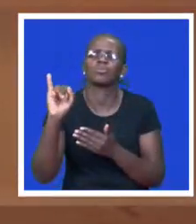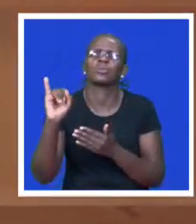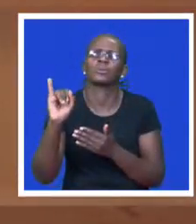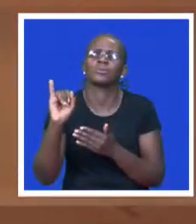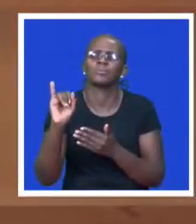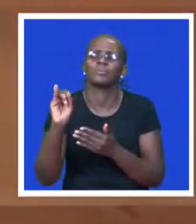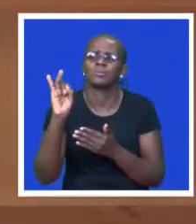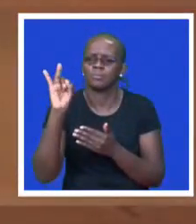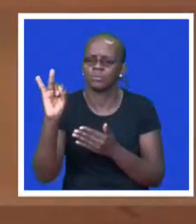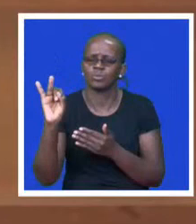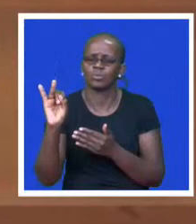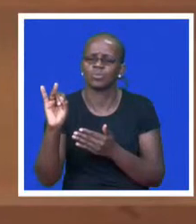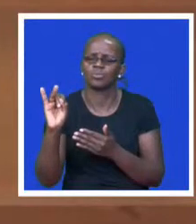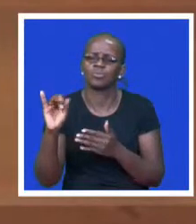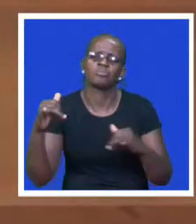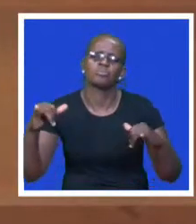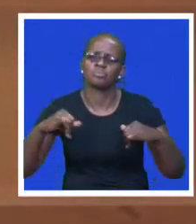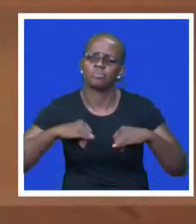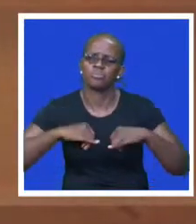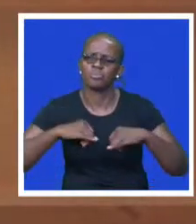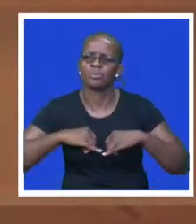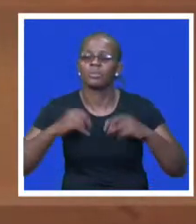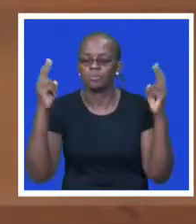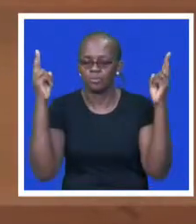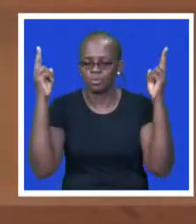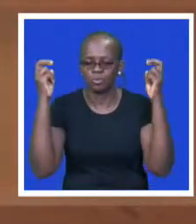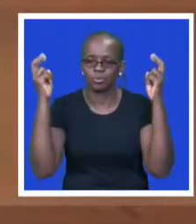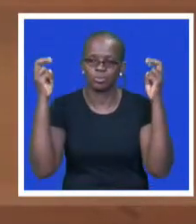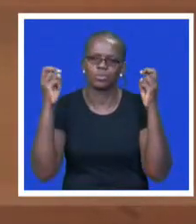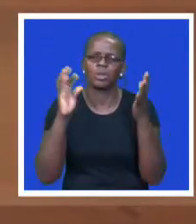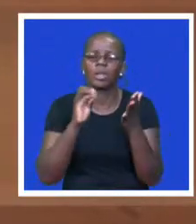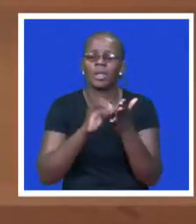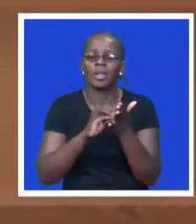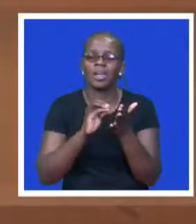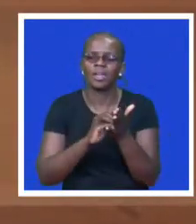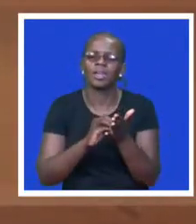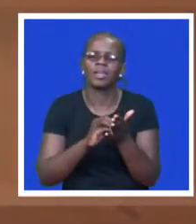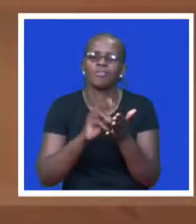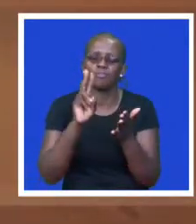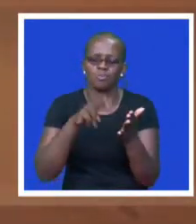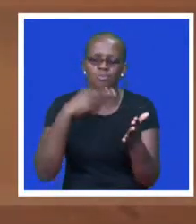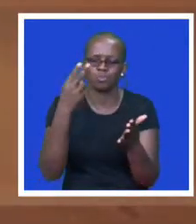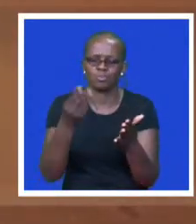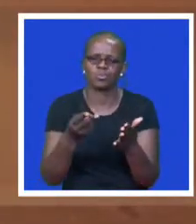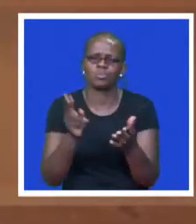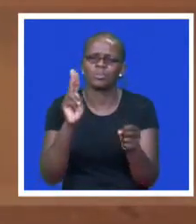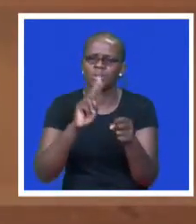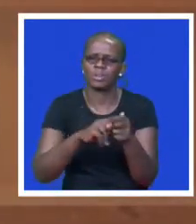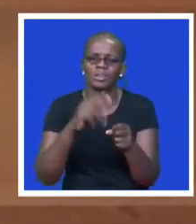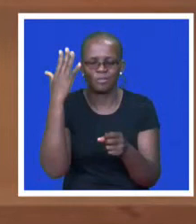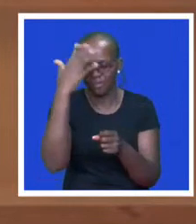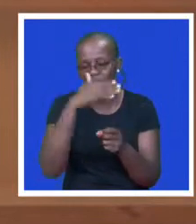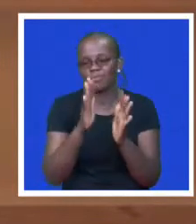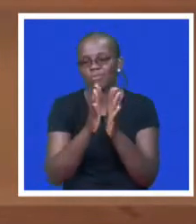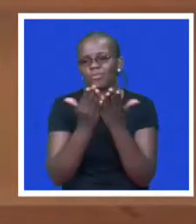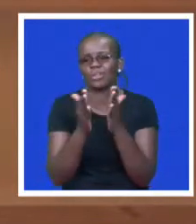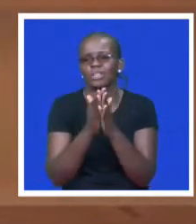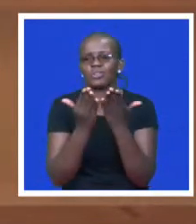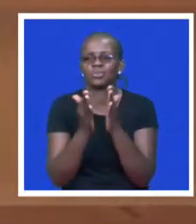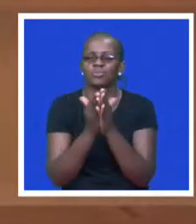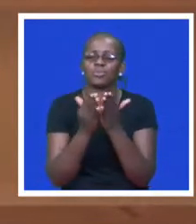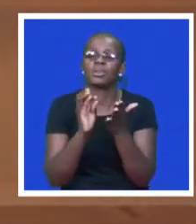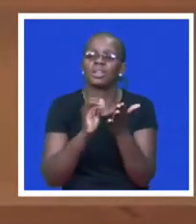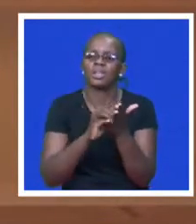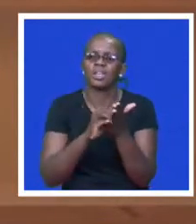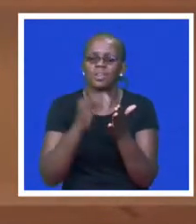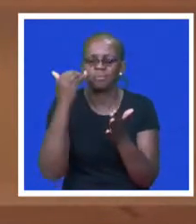that you are ready for your lesson. And a reminder that we are live right now on YouTube and on Facebook. And if you have any questions, please feel free to use our WhatsApp